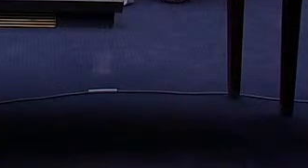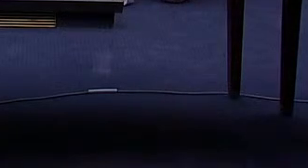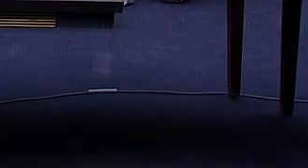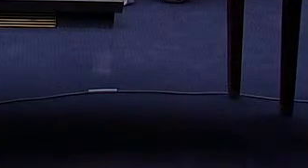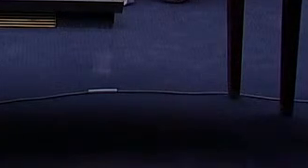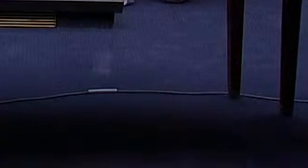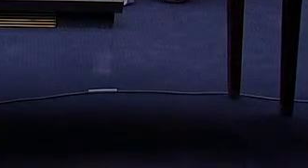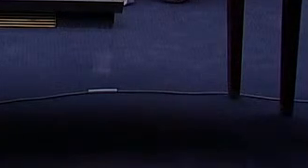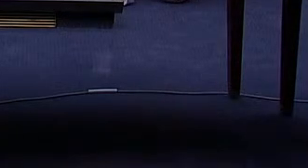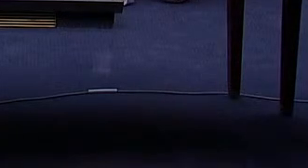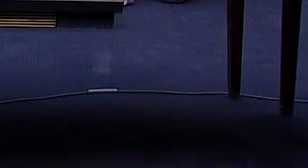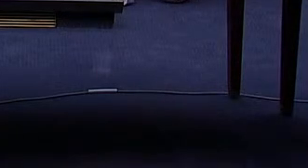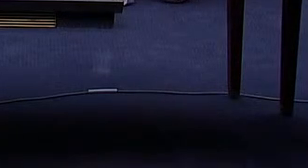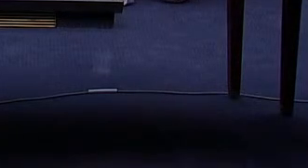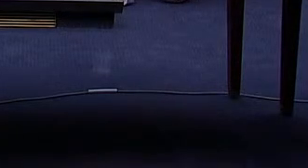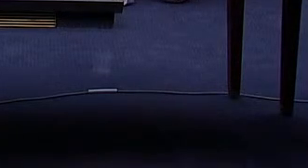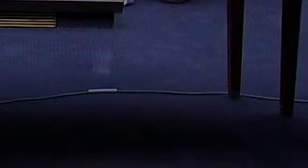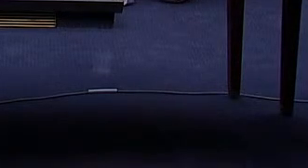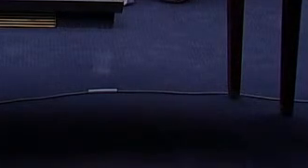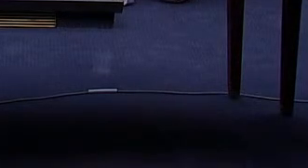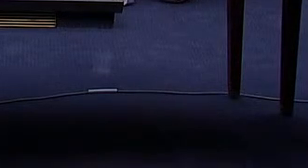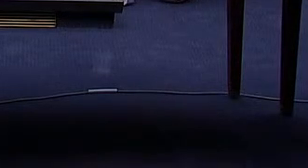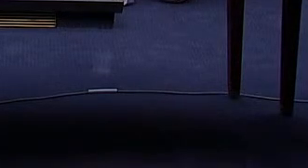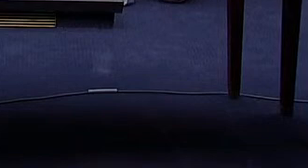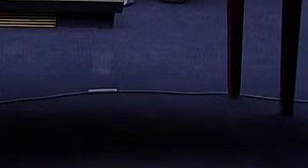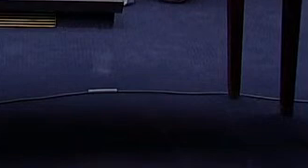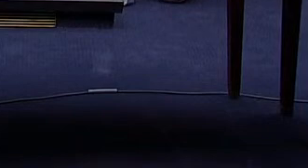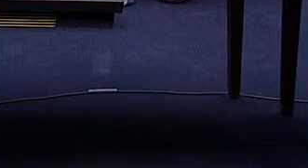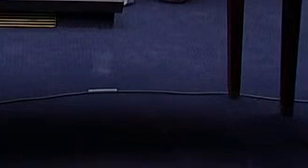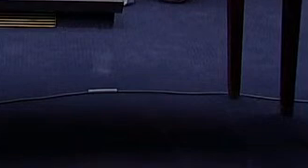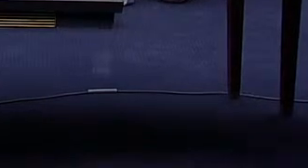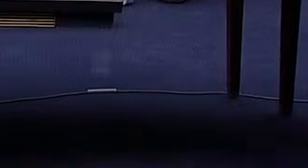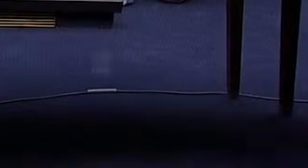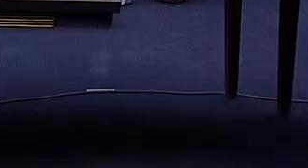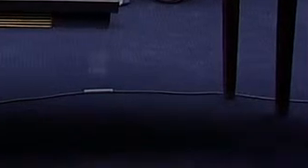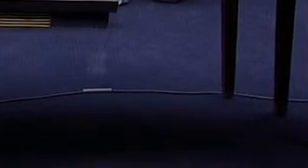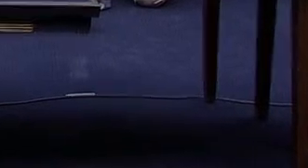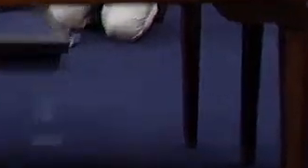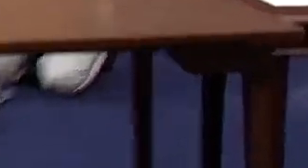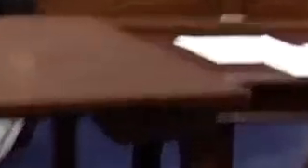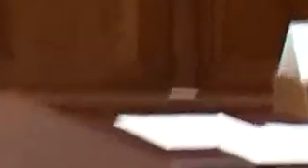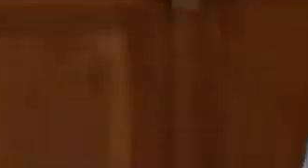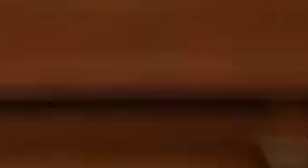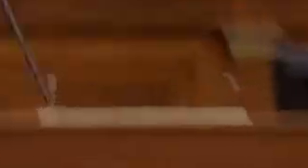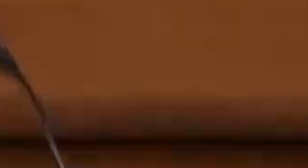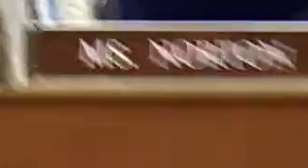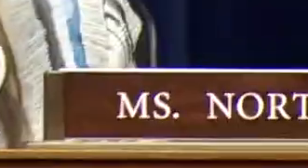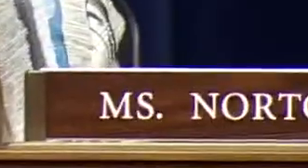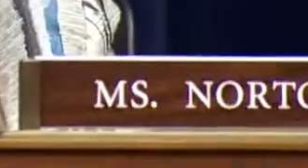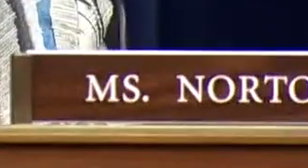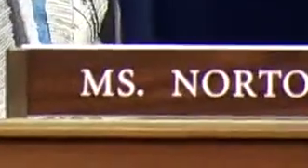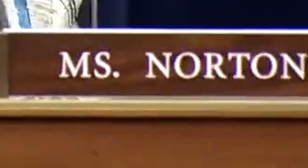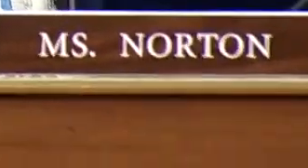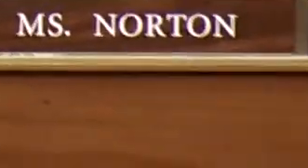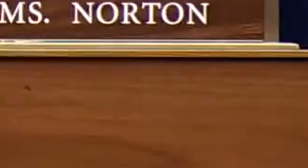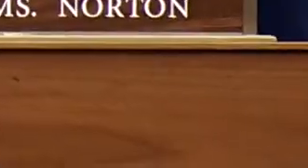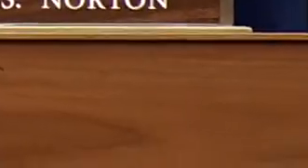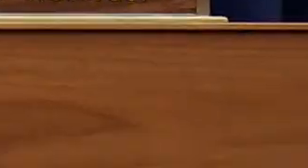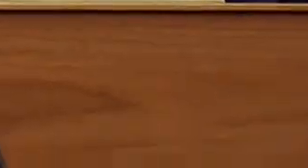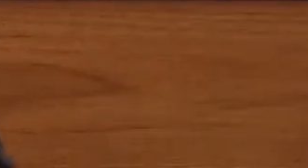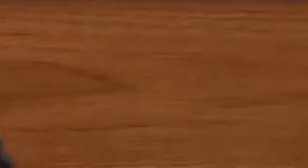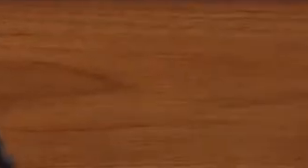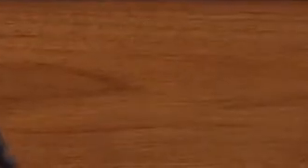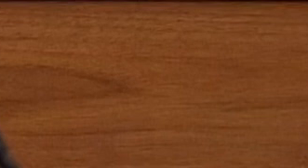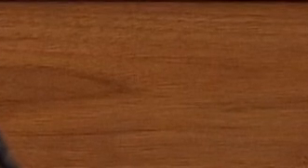want to especially thank our Congresswoman Eleanor Holmes Norton, who has championed equality for Washington, D.C.